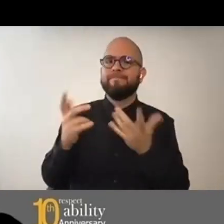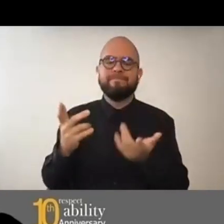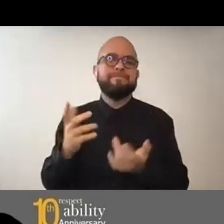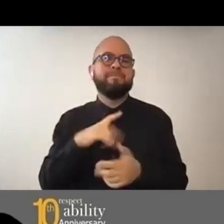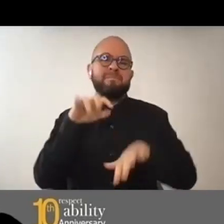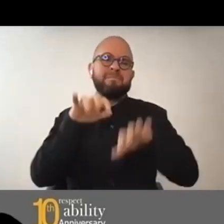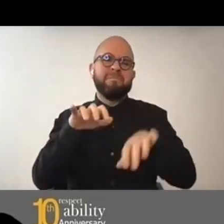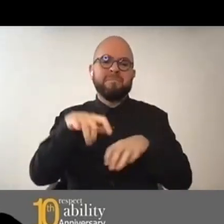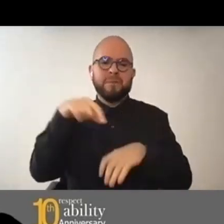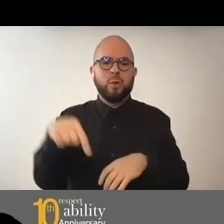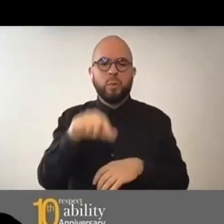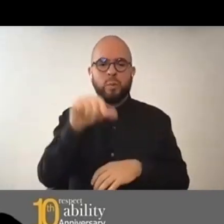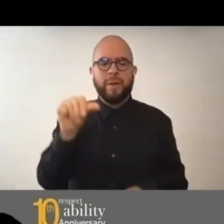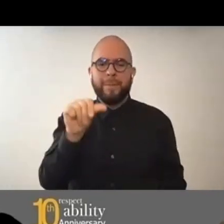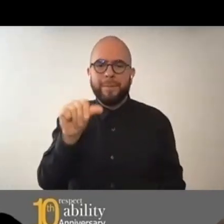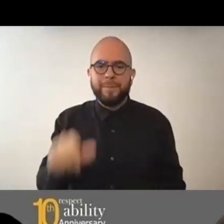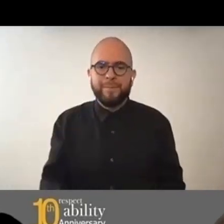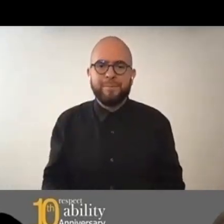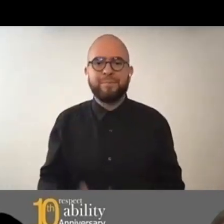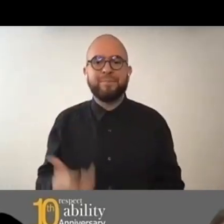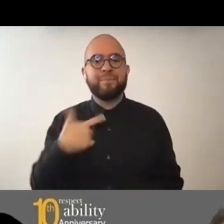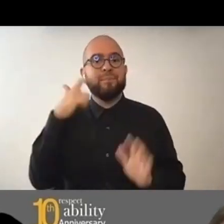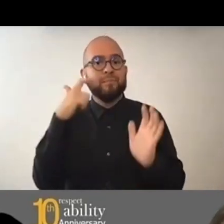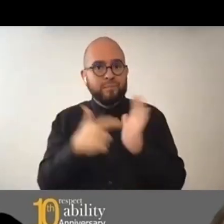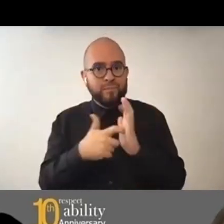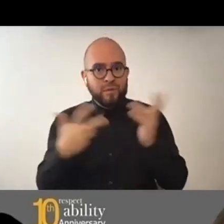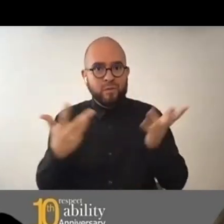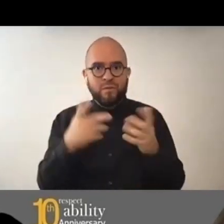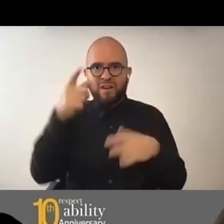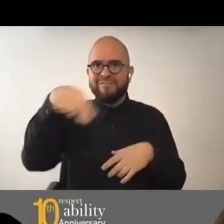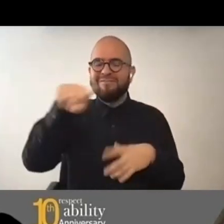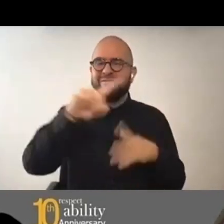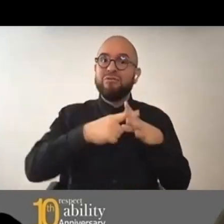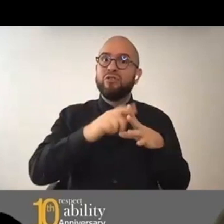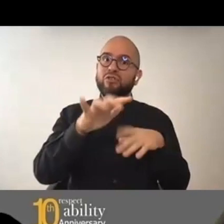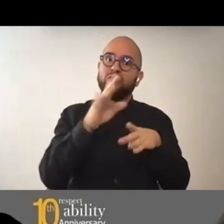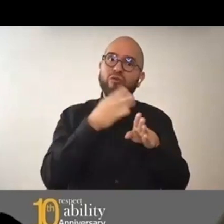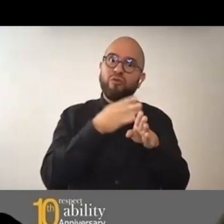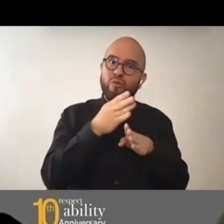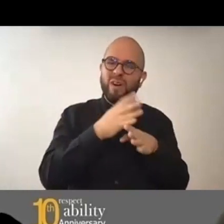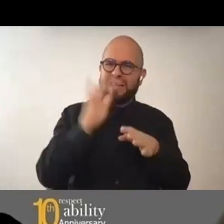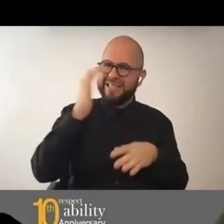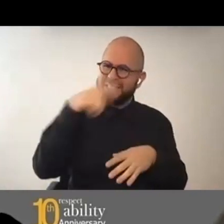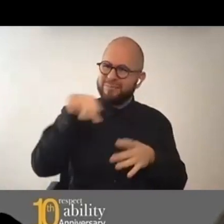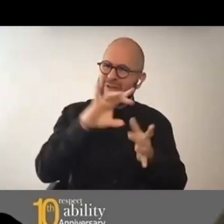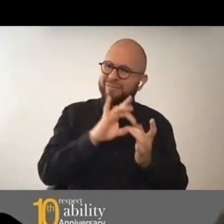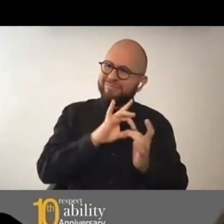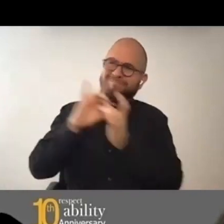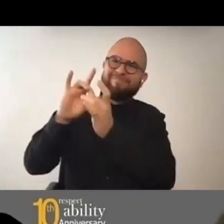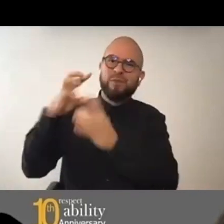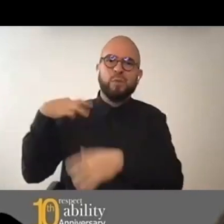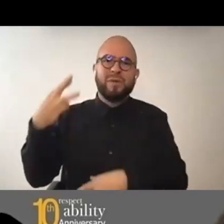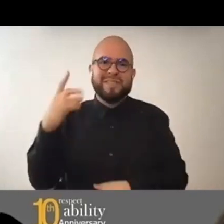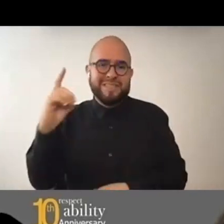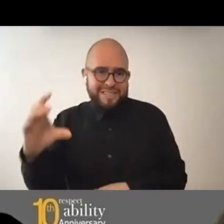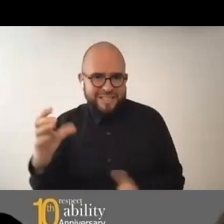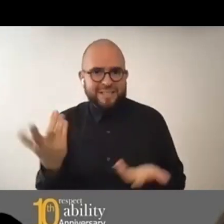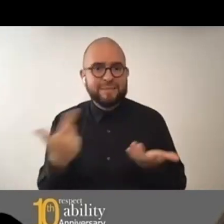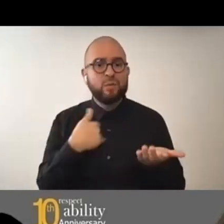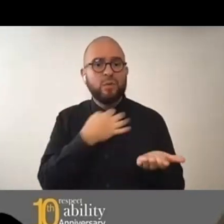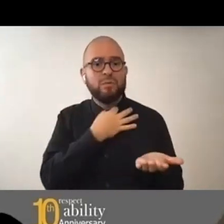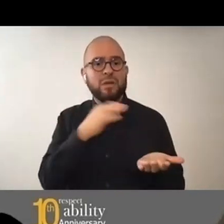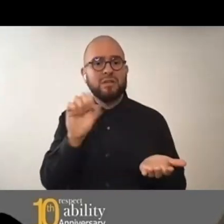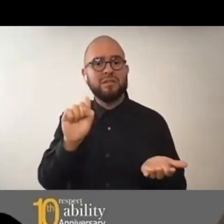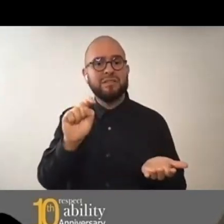mentioned in starting your careers a connection to Washington, D.C. So Stacey, I'd like to ask you, is it necessary? Do you have